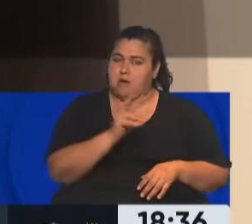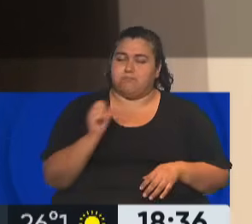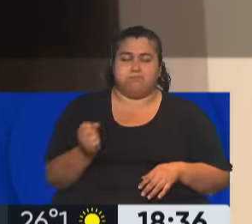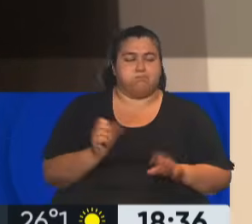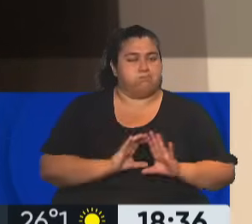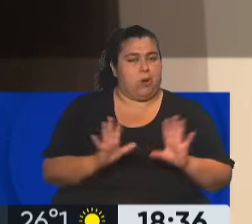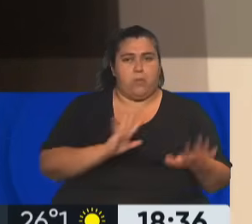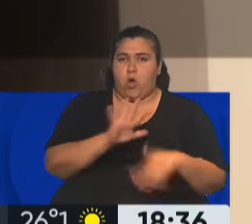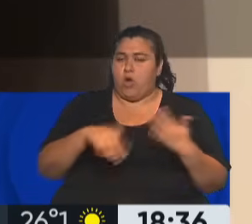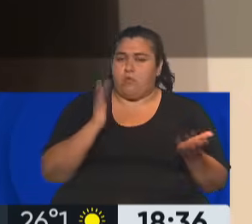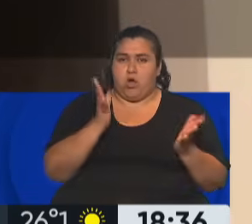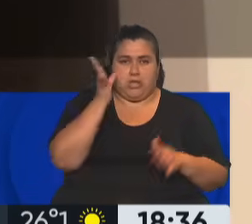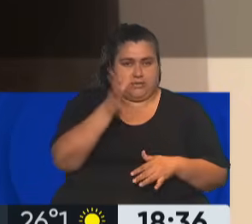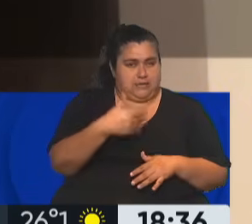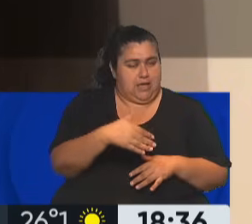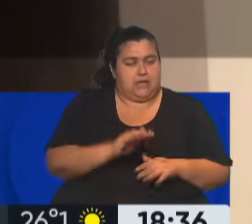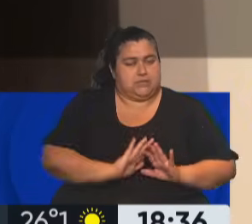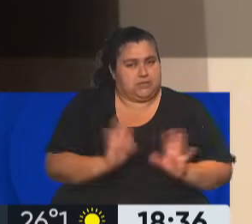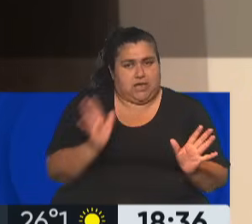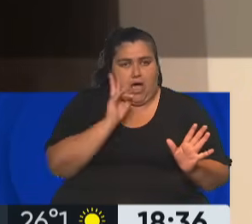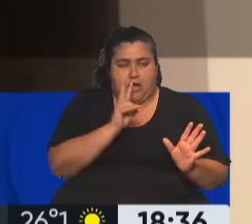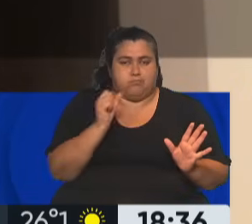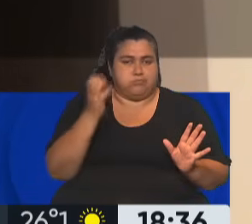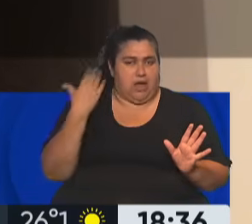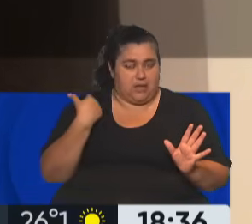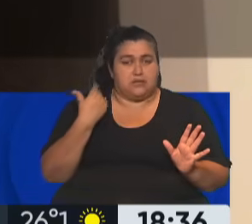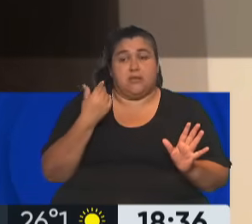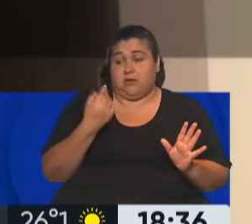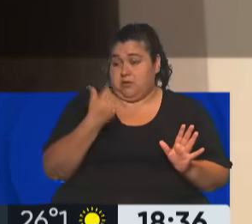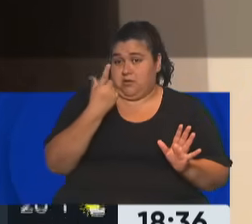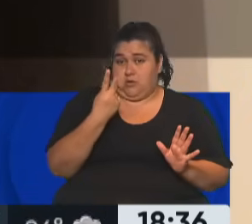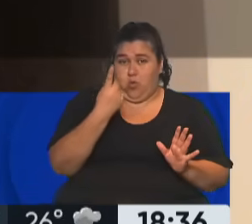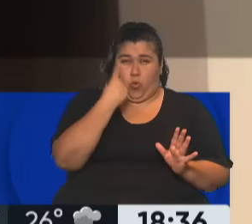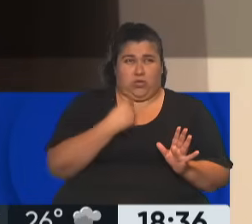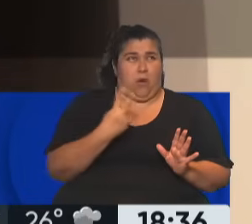boldness, willing to take risks. I mean, we've already seen a decent amount of evidence,